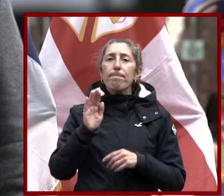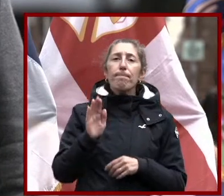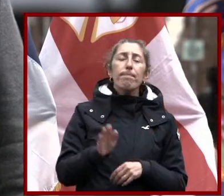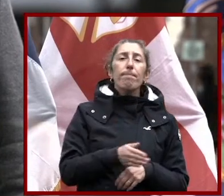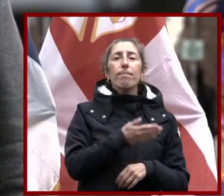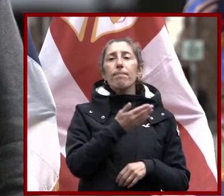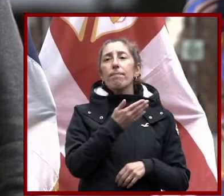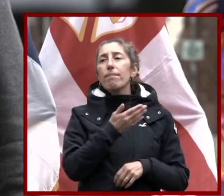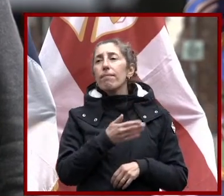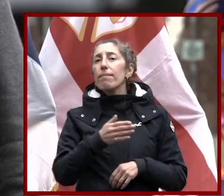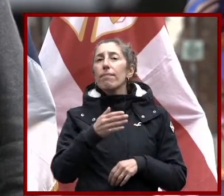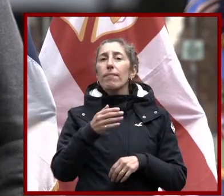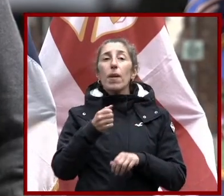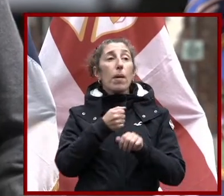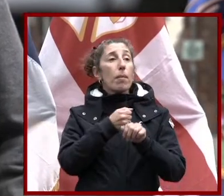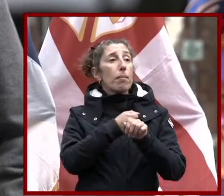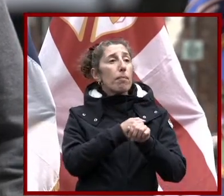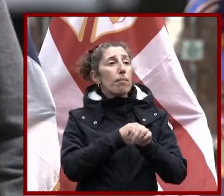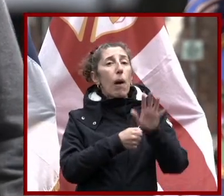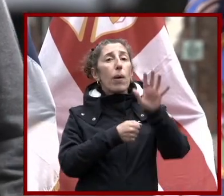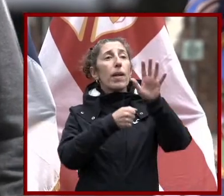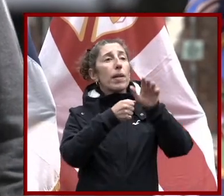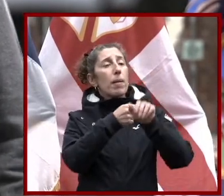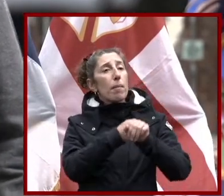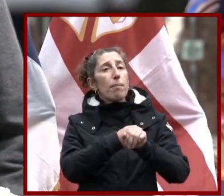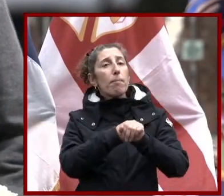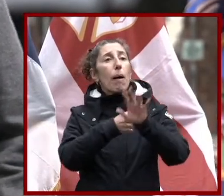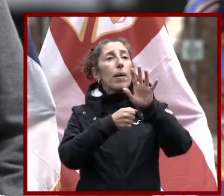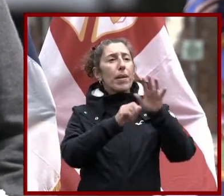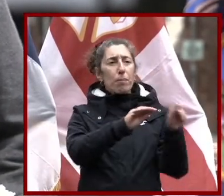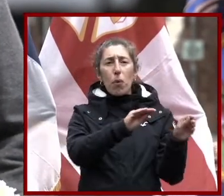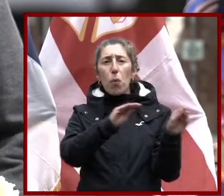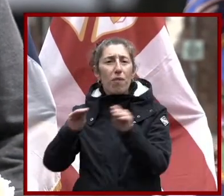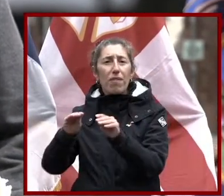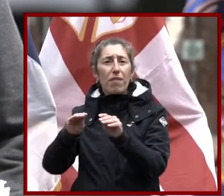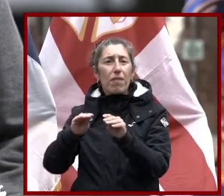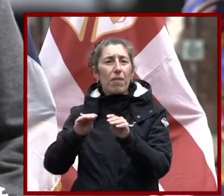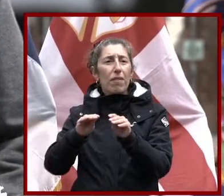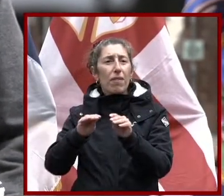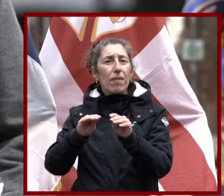move mountains. We gonna walk it out and